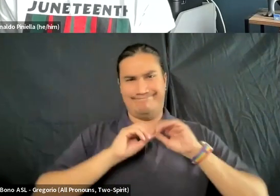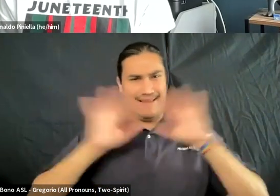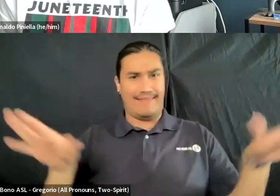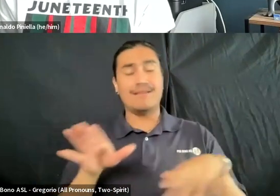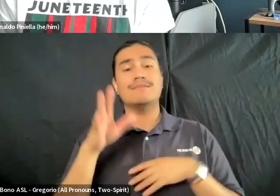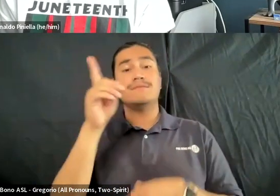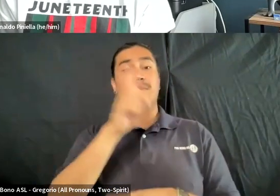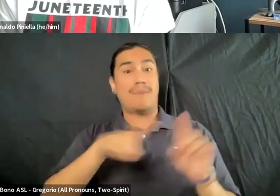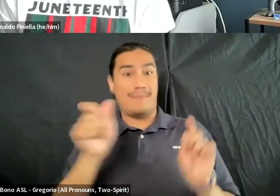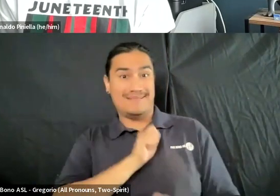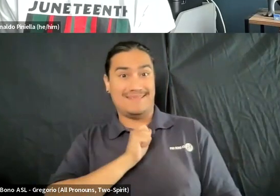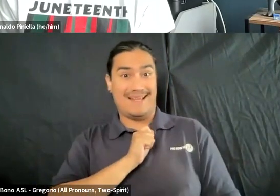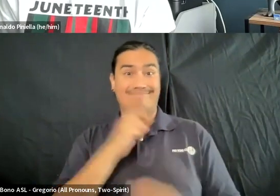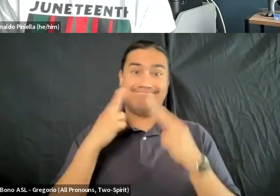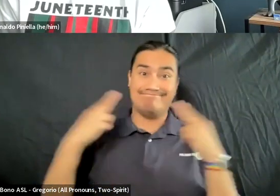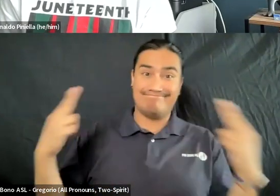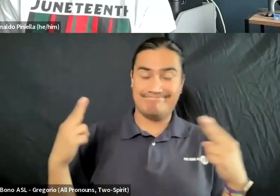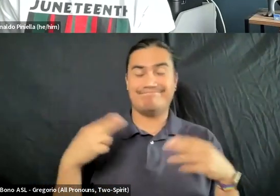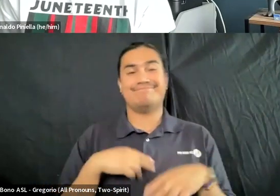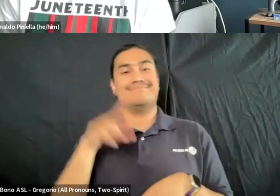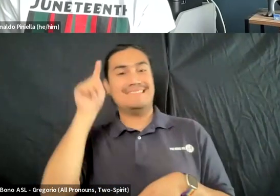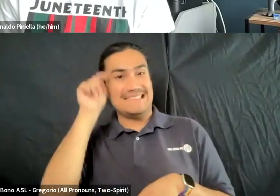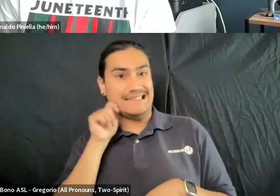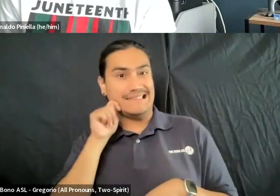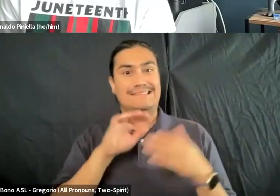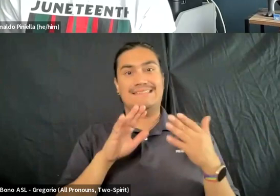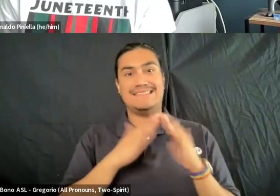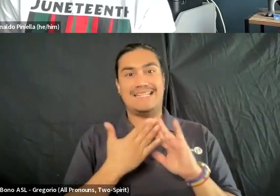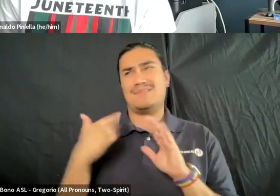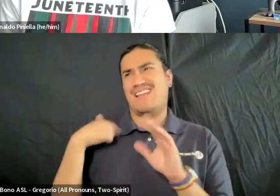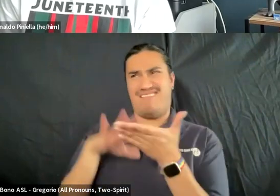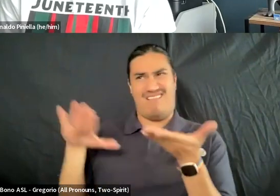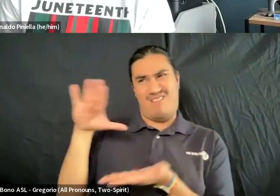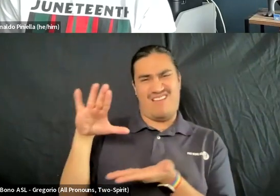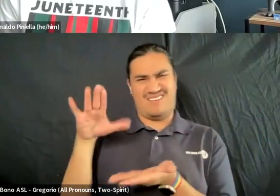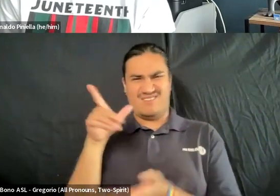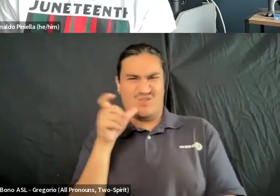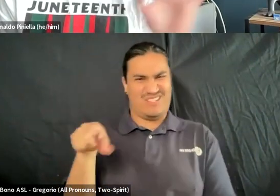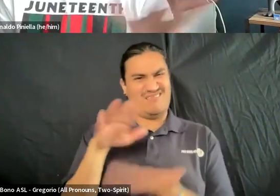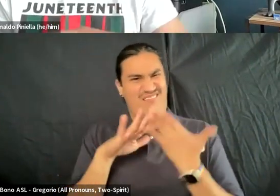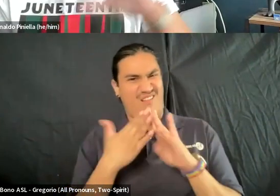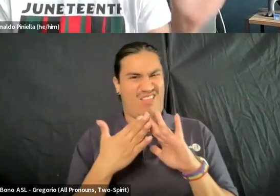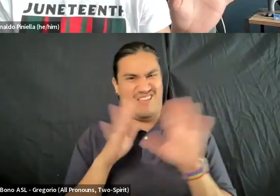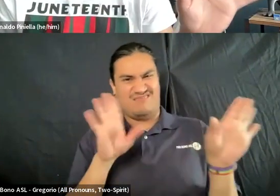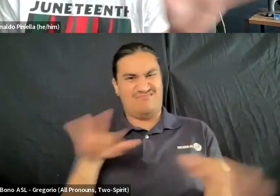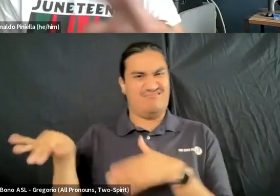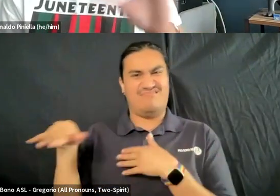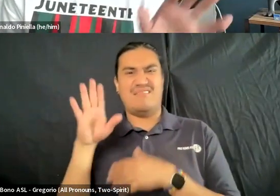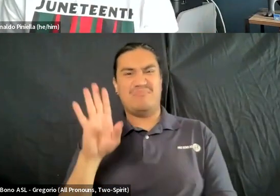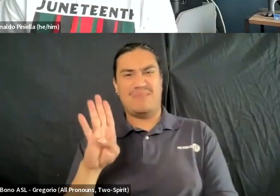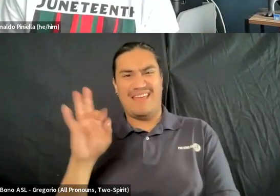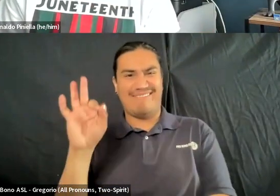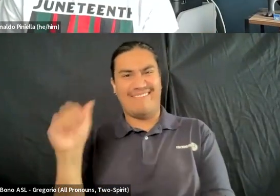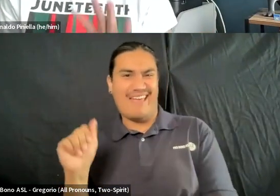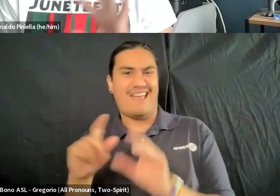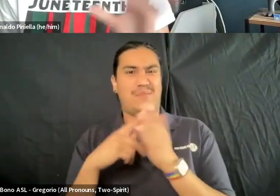the naive New York City teenager I was like, college? Nobody needs college, all these BFA programs and all